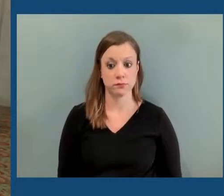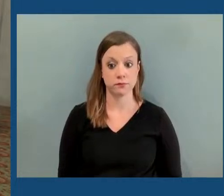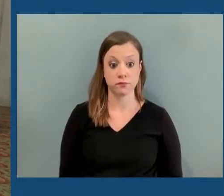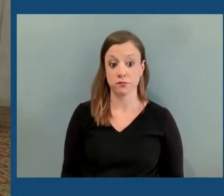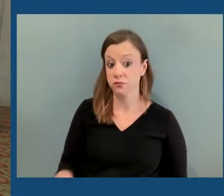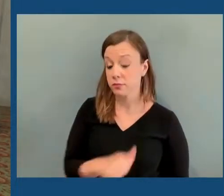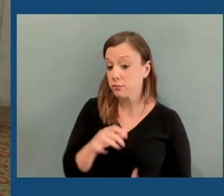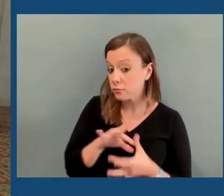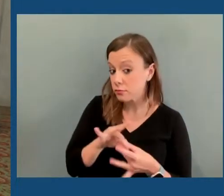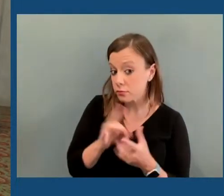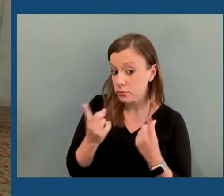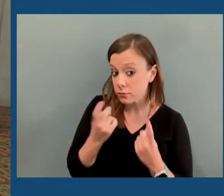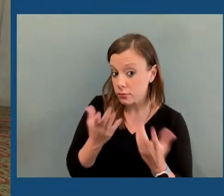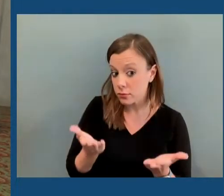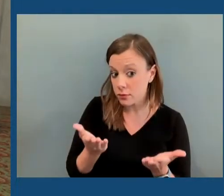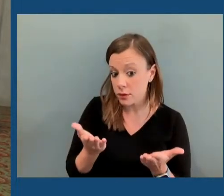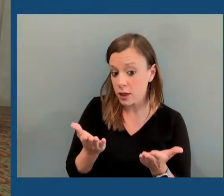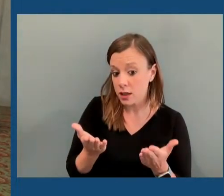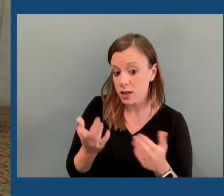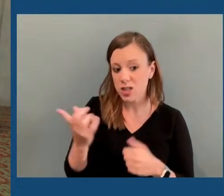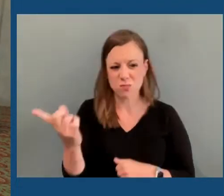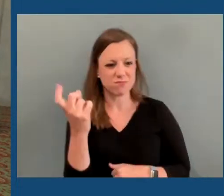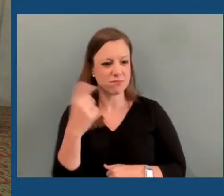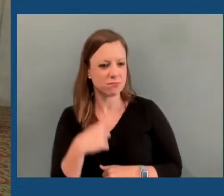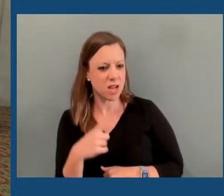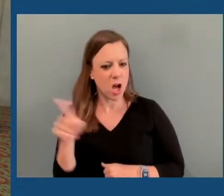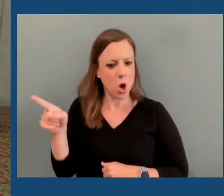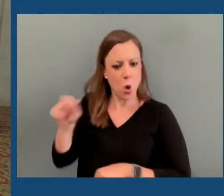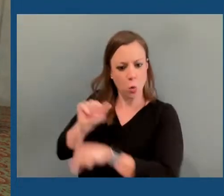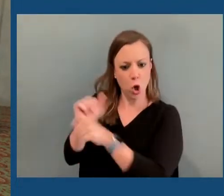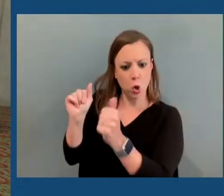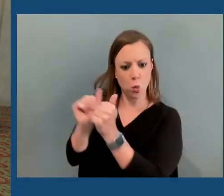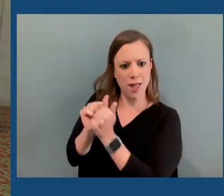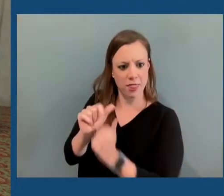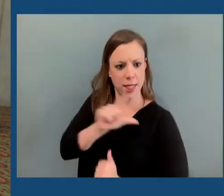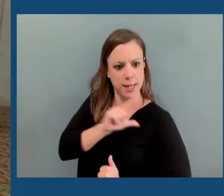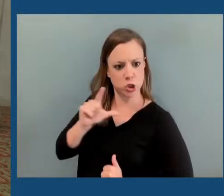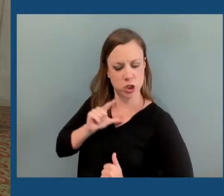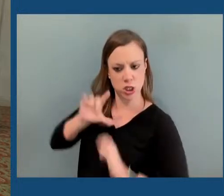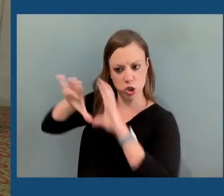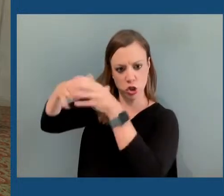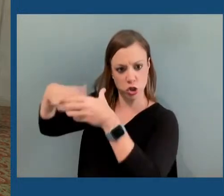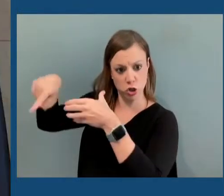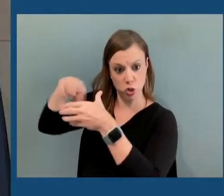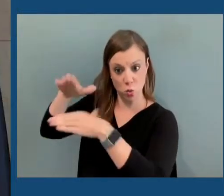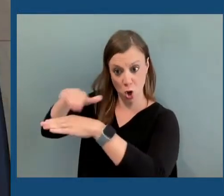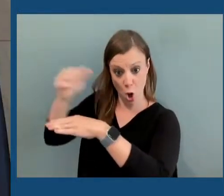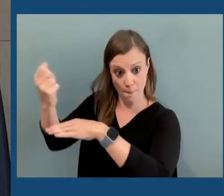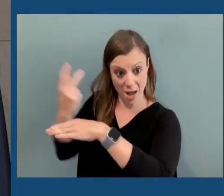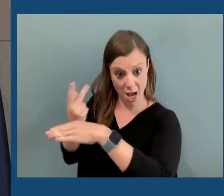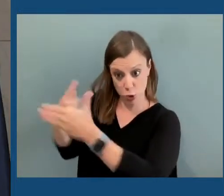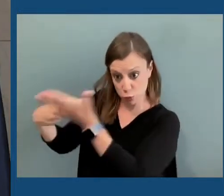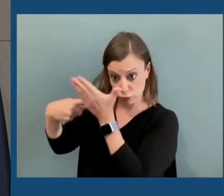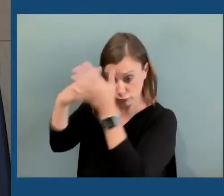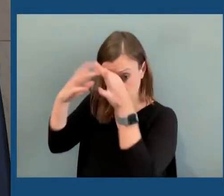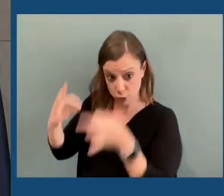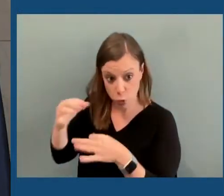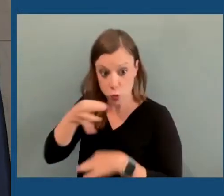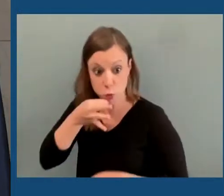going to work with the legislature, would you want to call them back to do something soon, or do you want to wait until January? Well, I'll say at the latest.